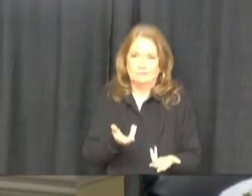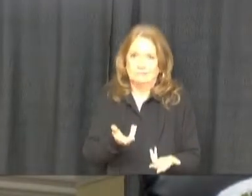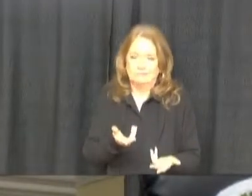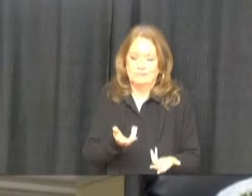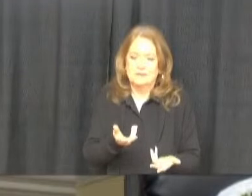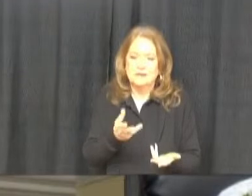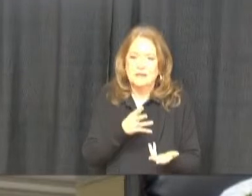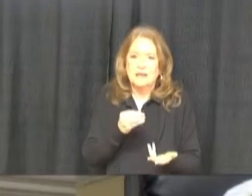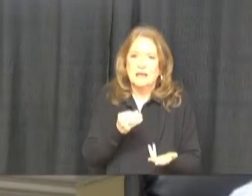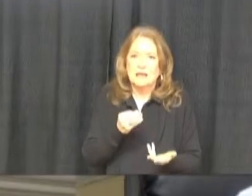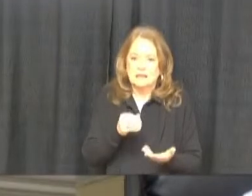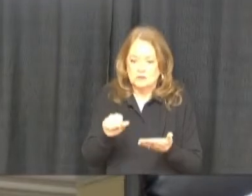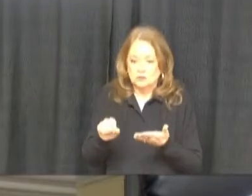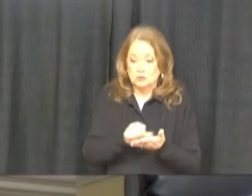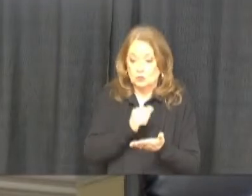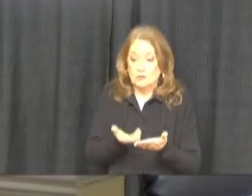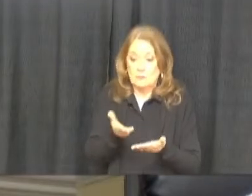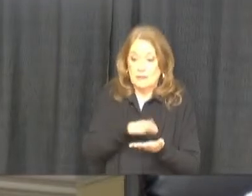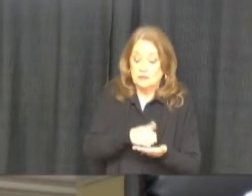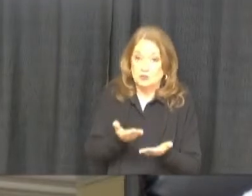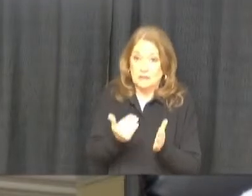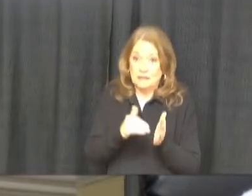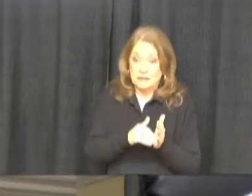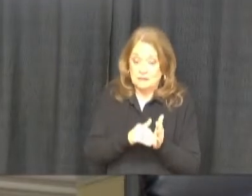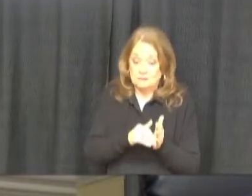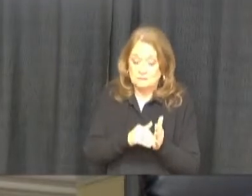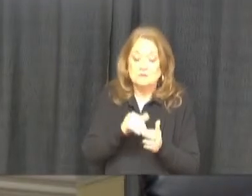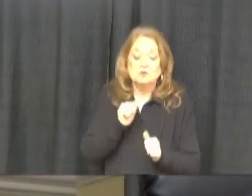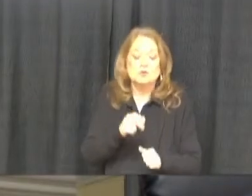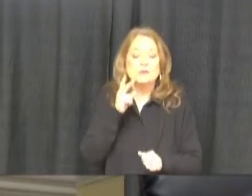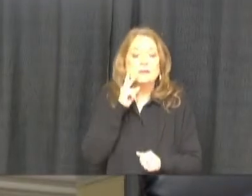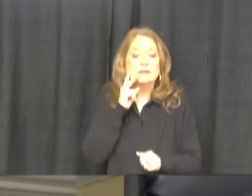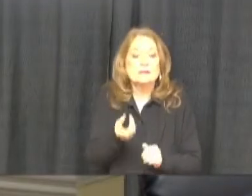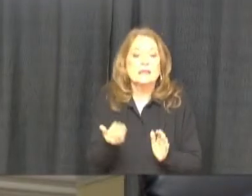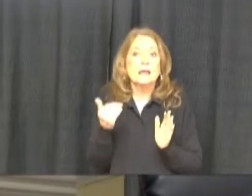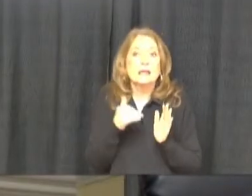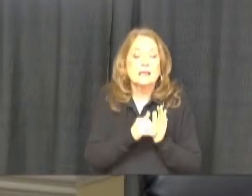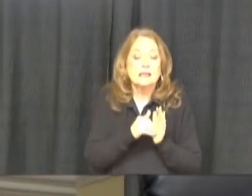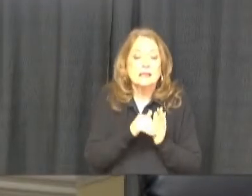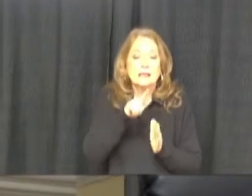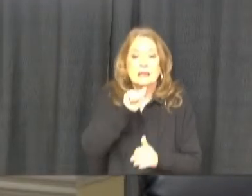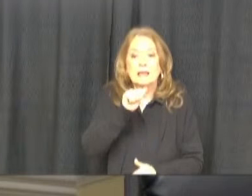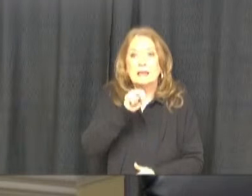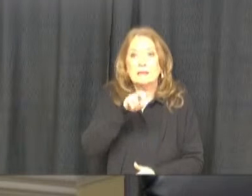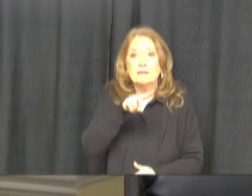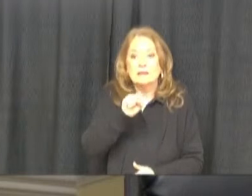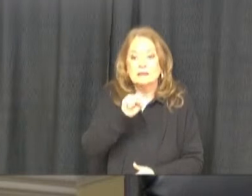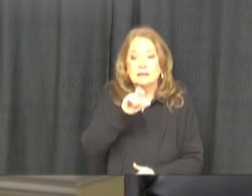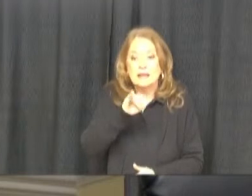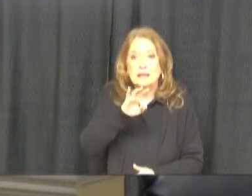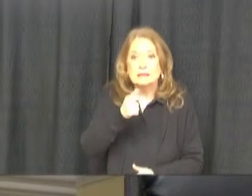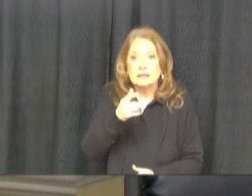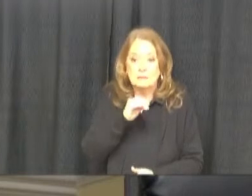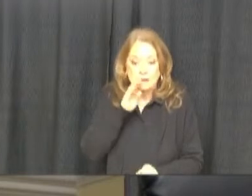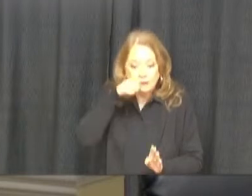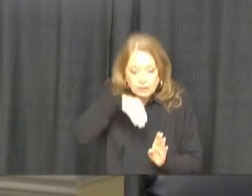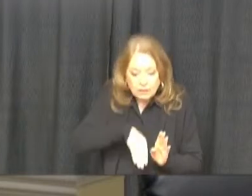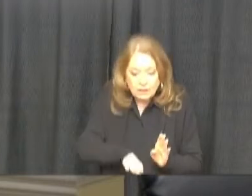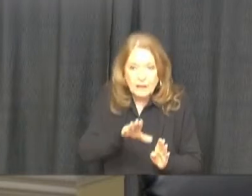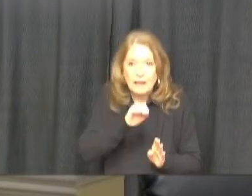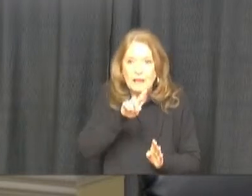and as you turn the page, you can see, again, the landscaping and the drop-off and the drainage